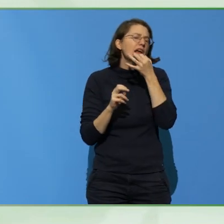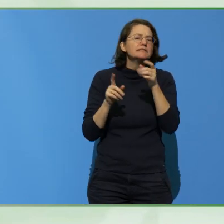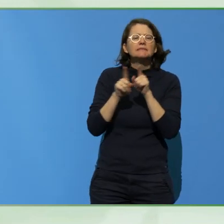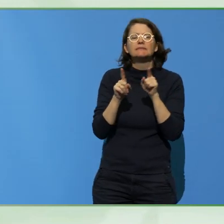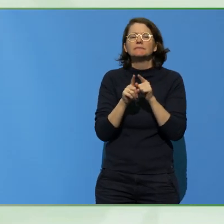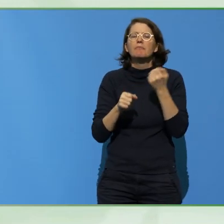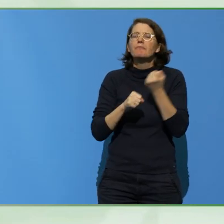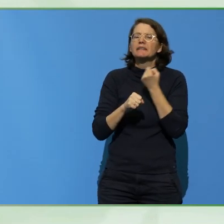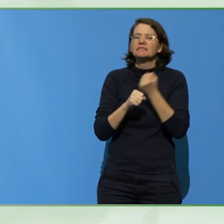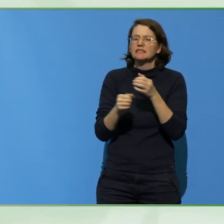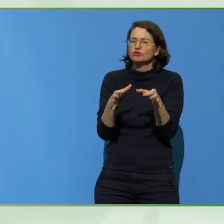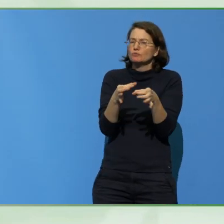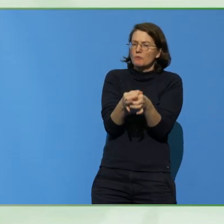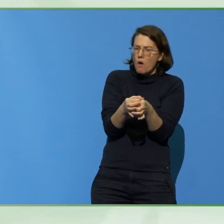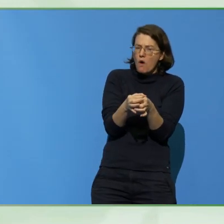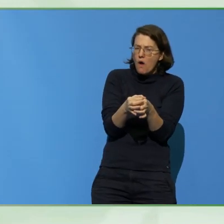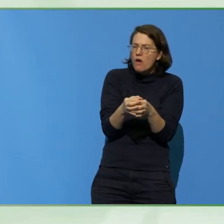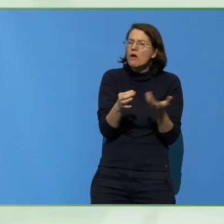Gotham, go. You're the first taker.